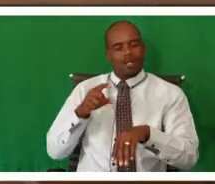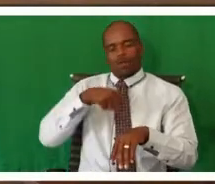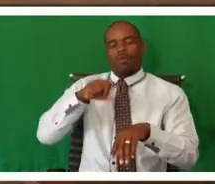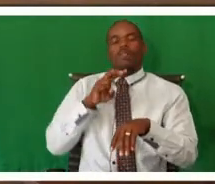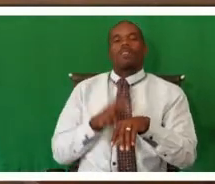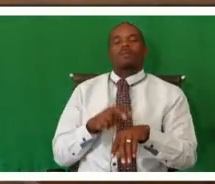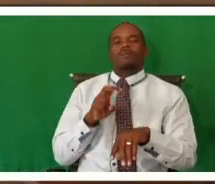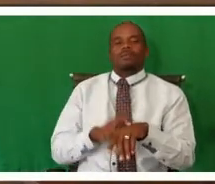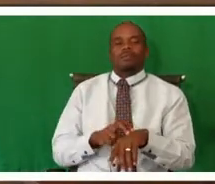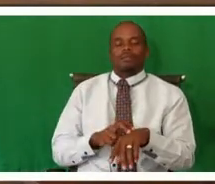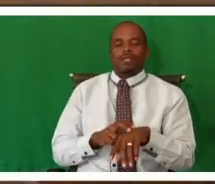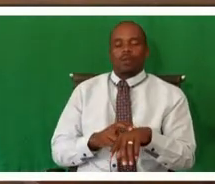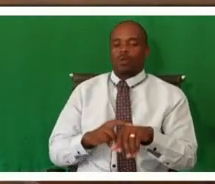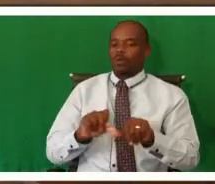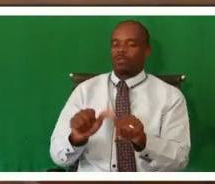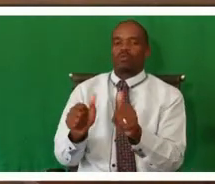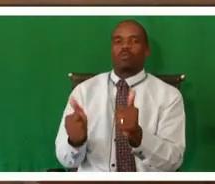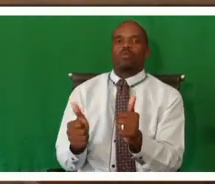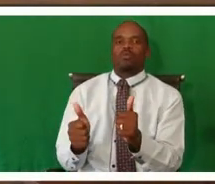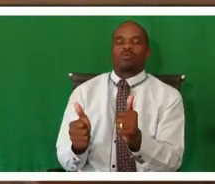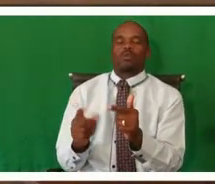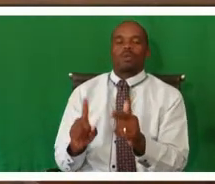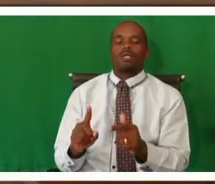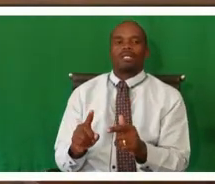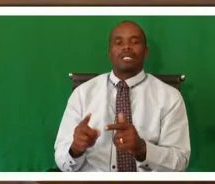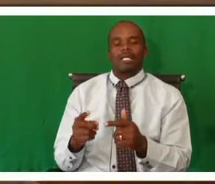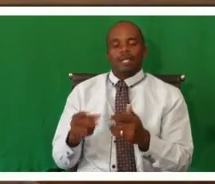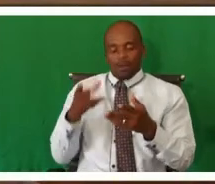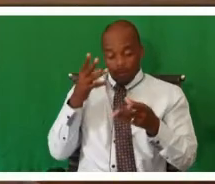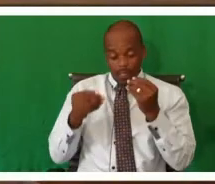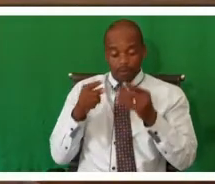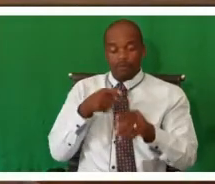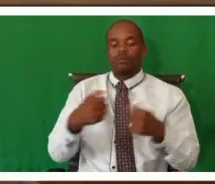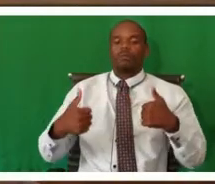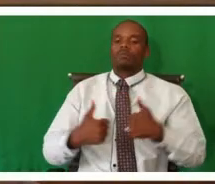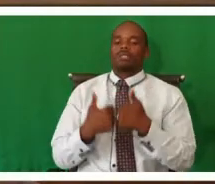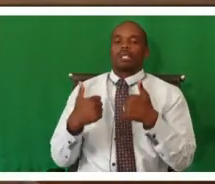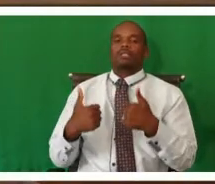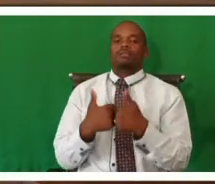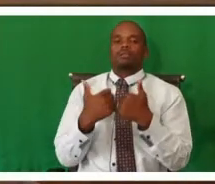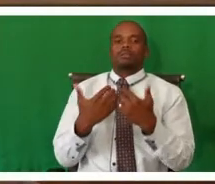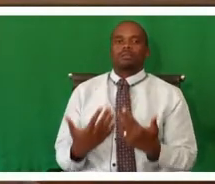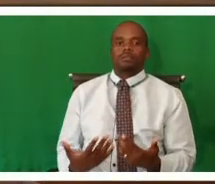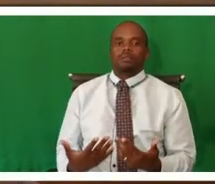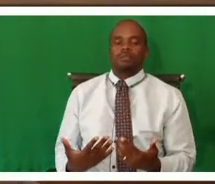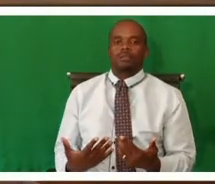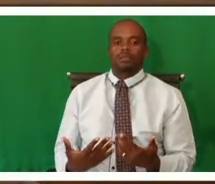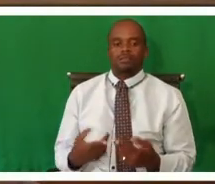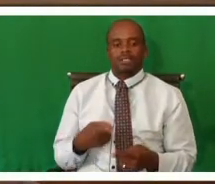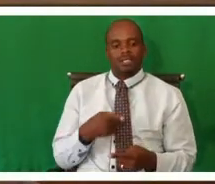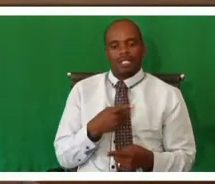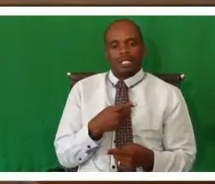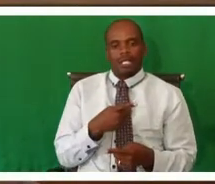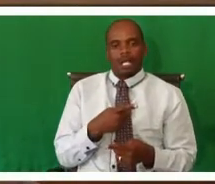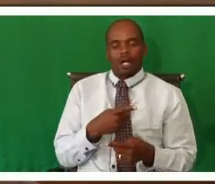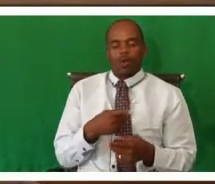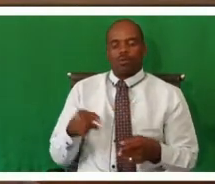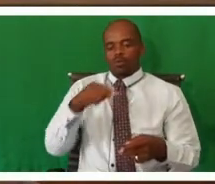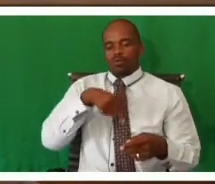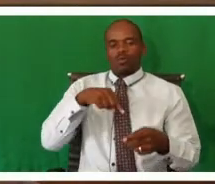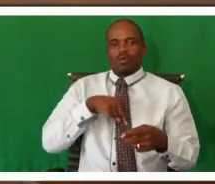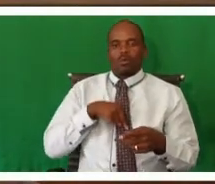take what is good and learn from the challenges it imposed to us.